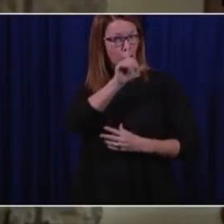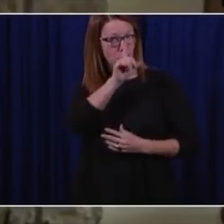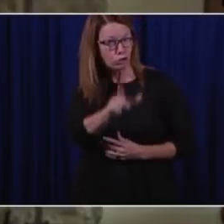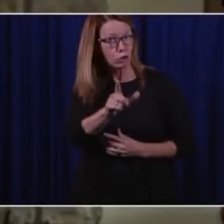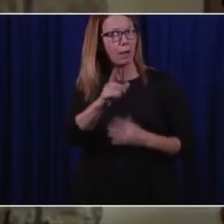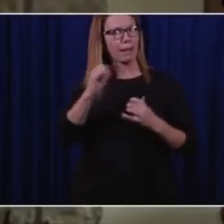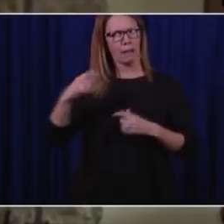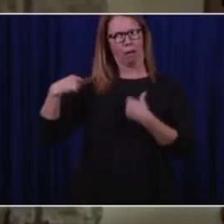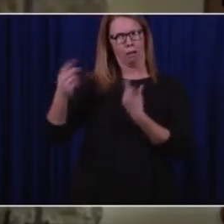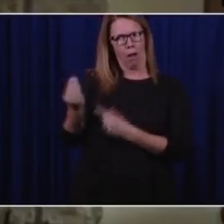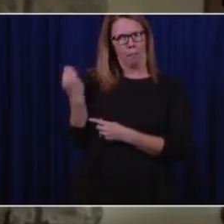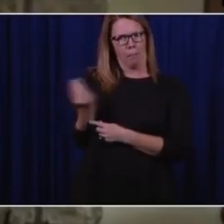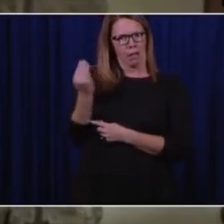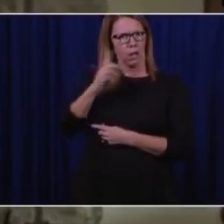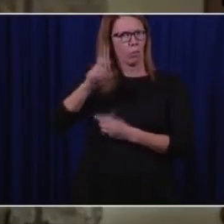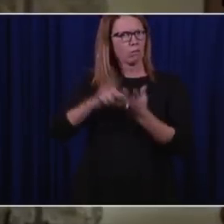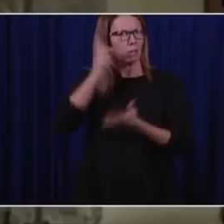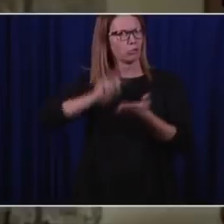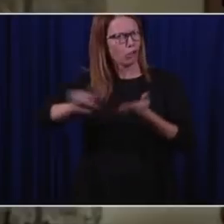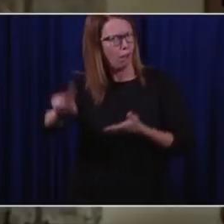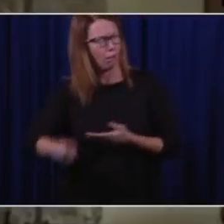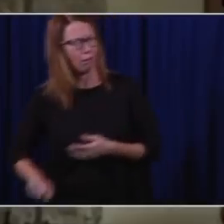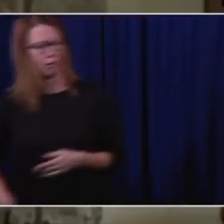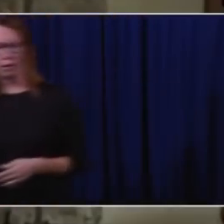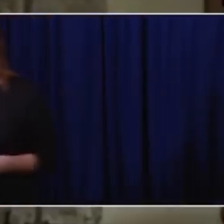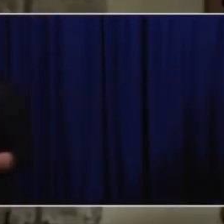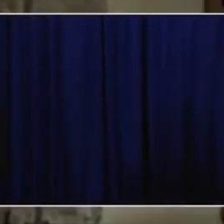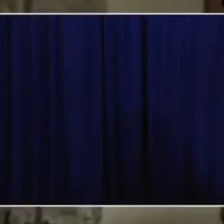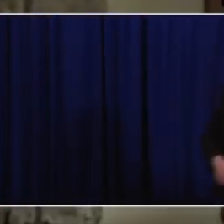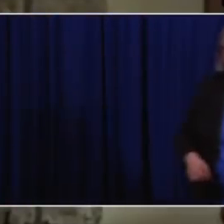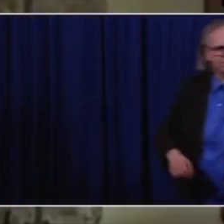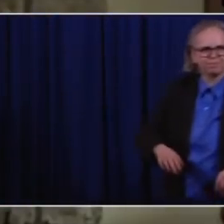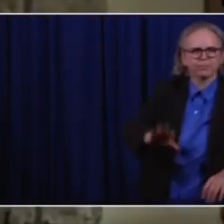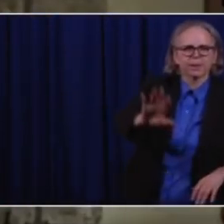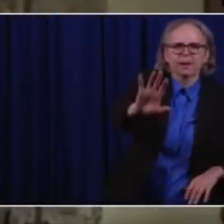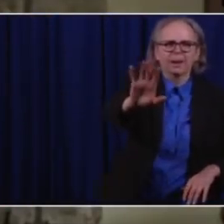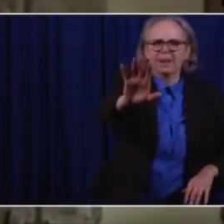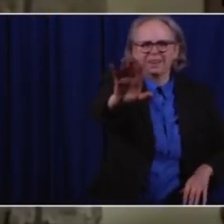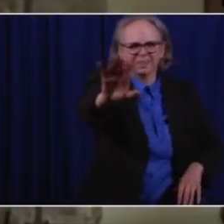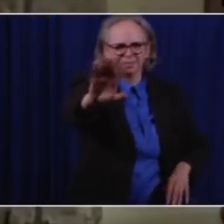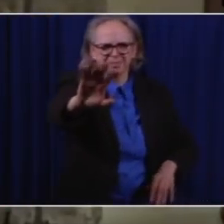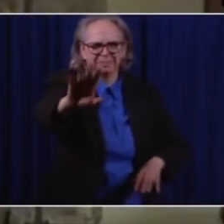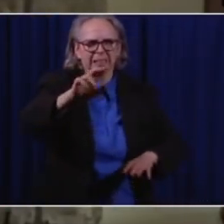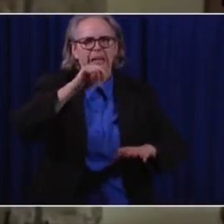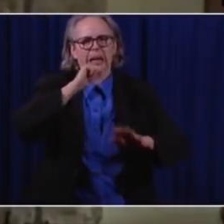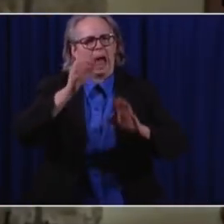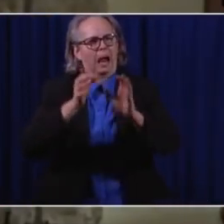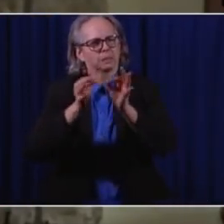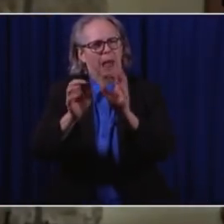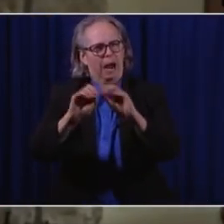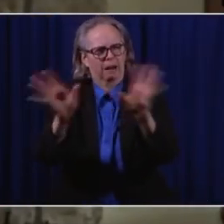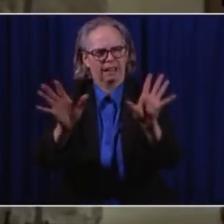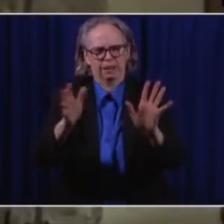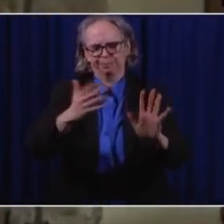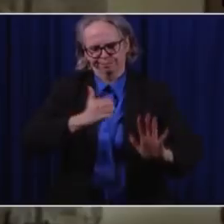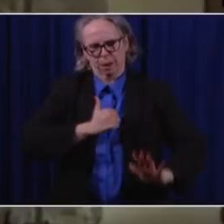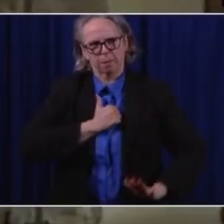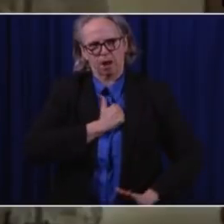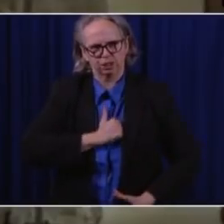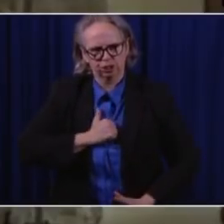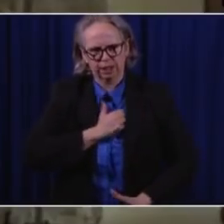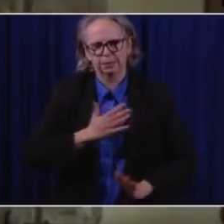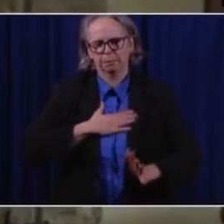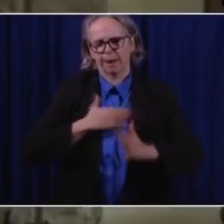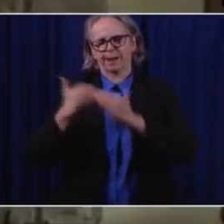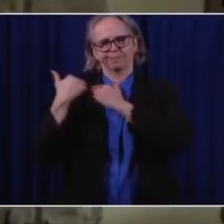double check. No, Dan, I did not explain it very well, and I apologize. Since we moved over, since we started